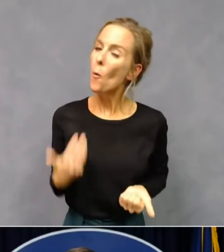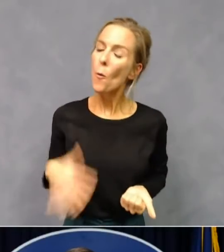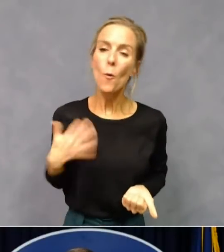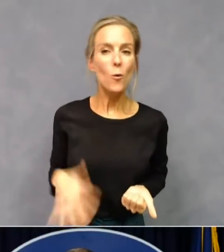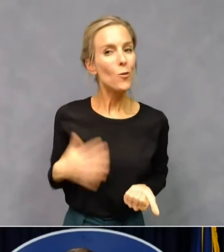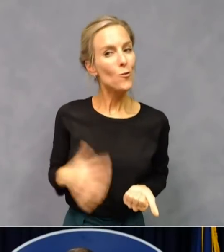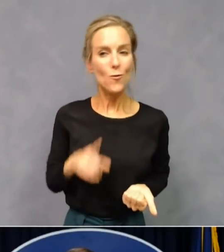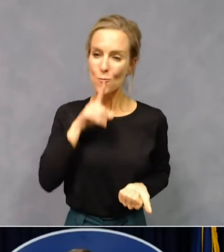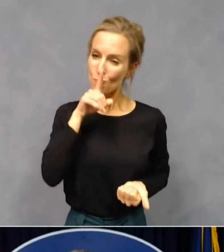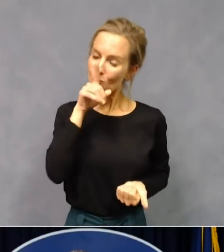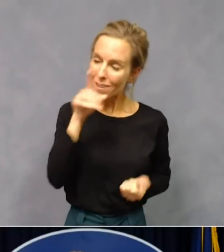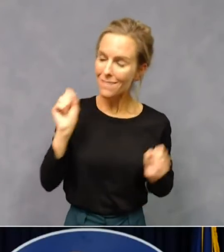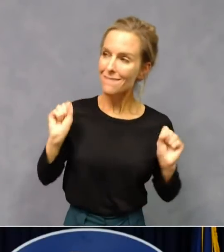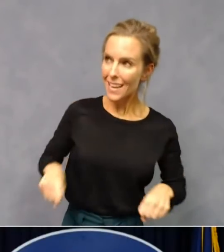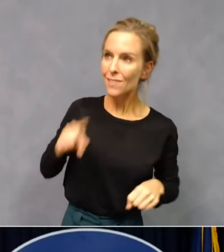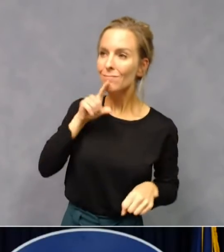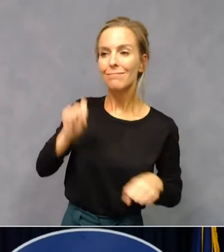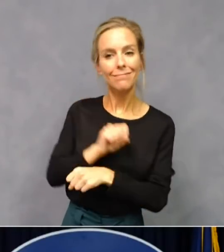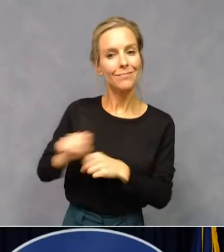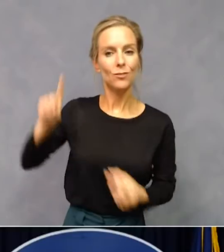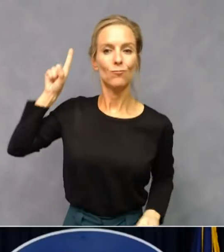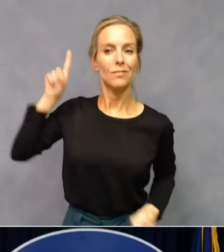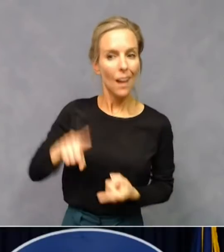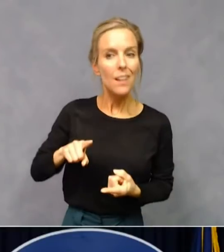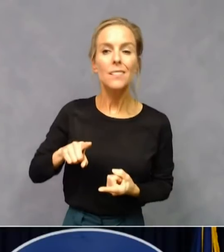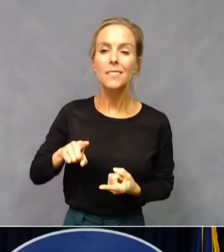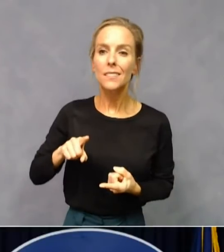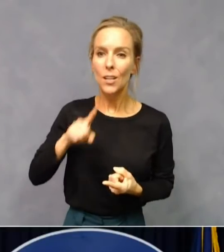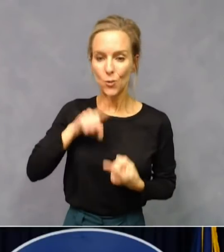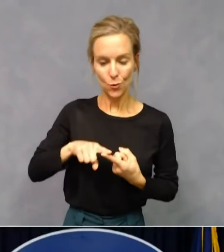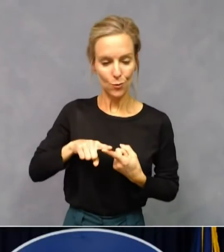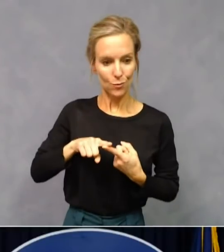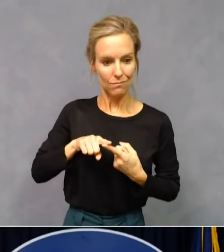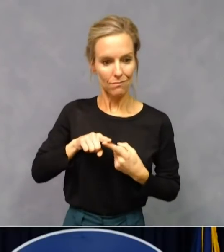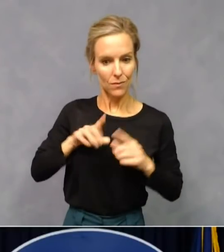reduction in the spread of the virus.